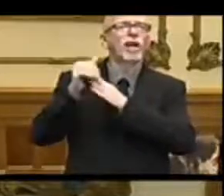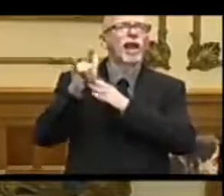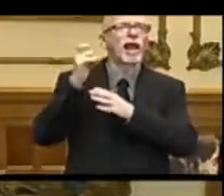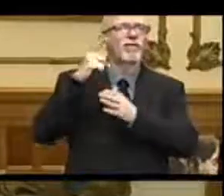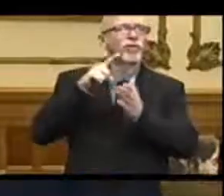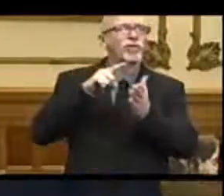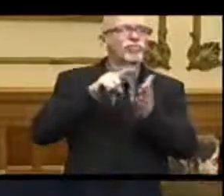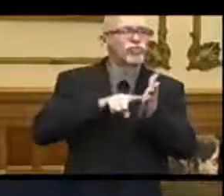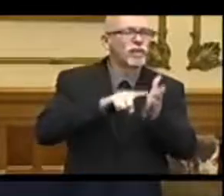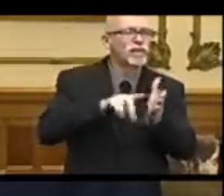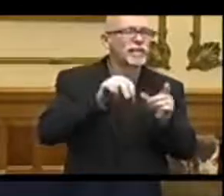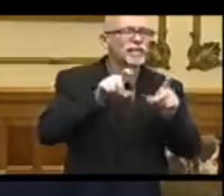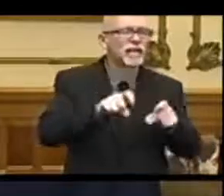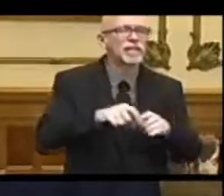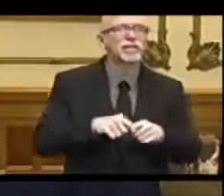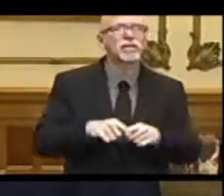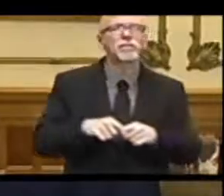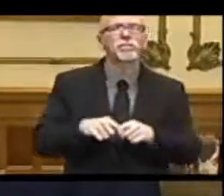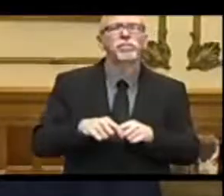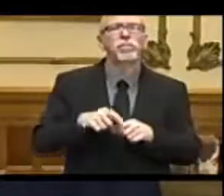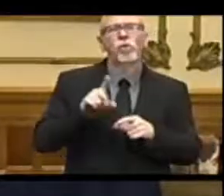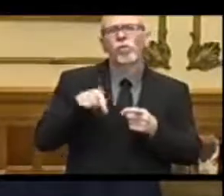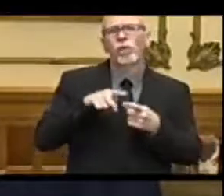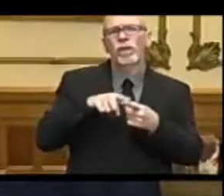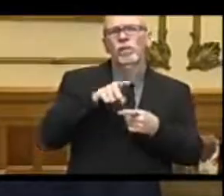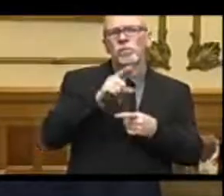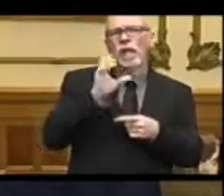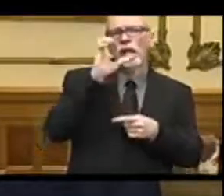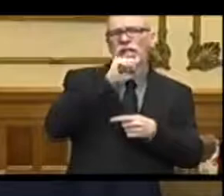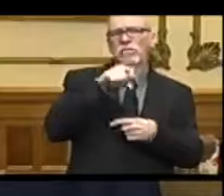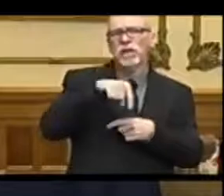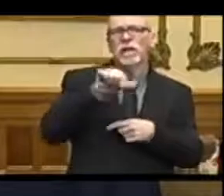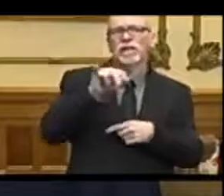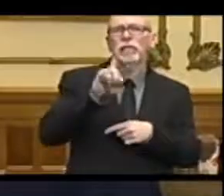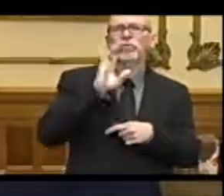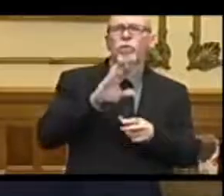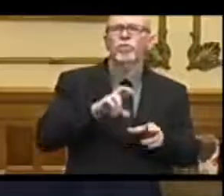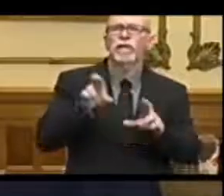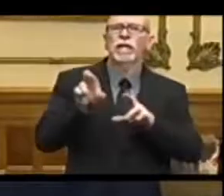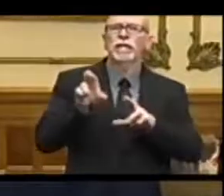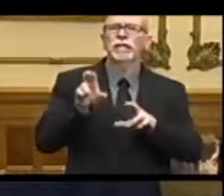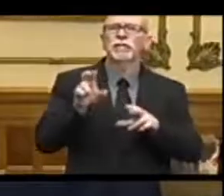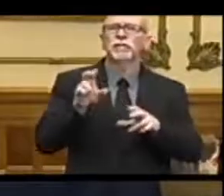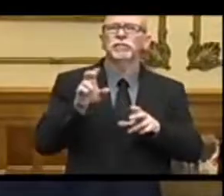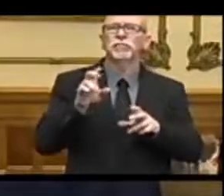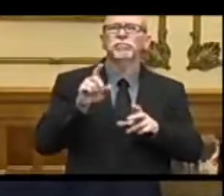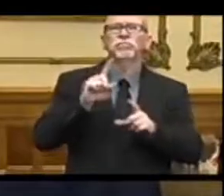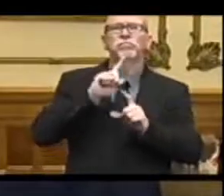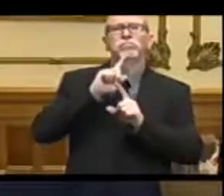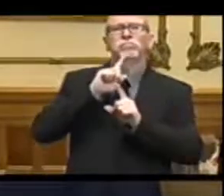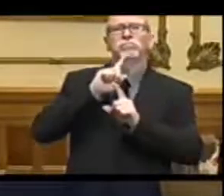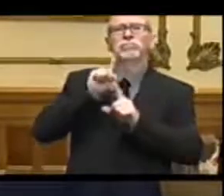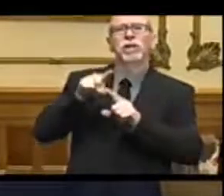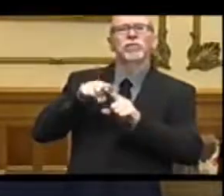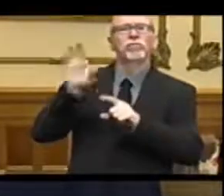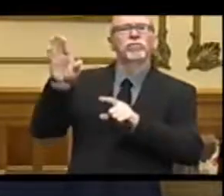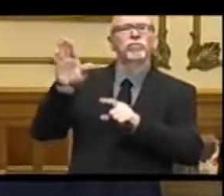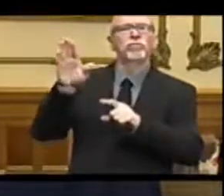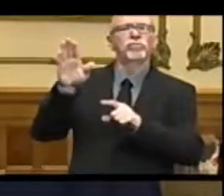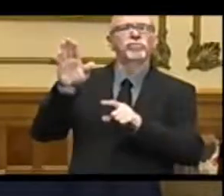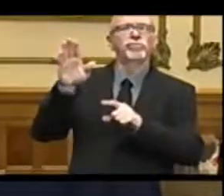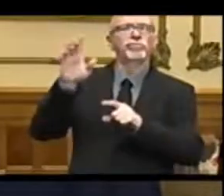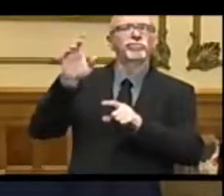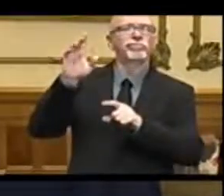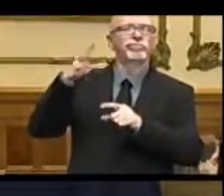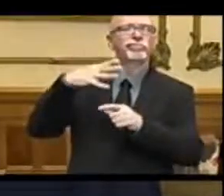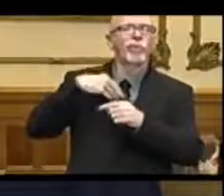and testing, when do you estimate Indiana will be able to respond to those White House Task Force